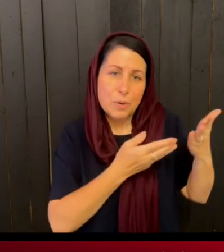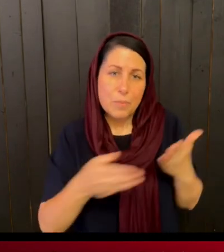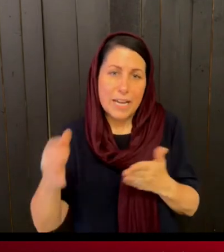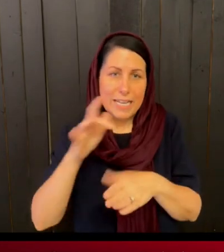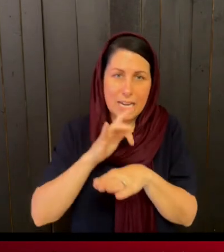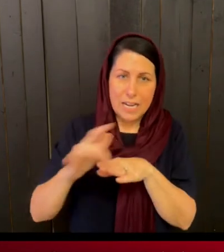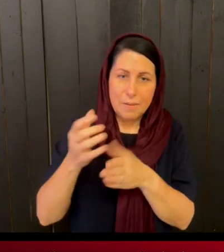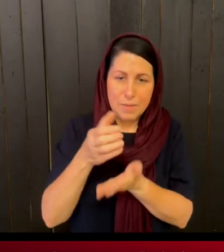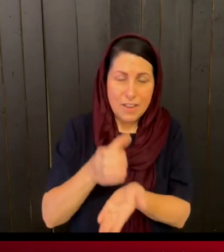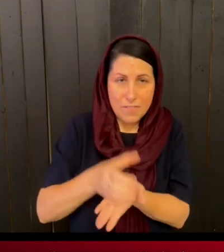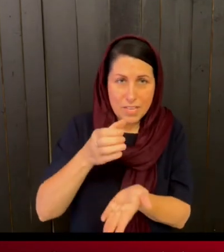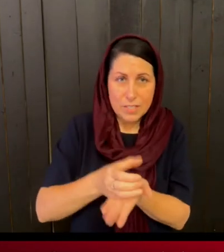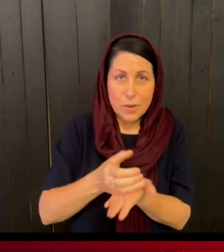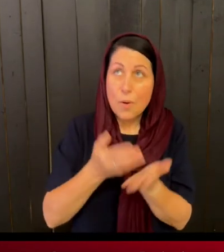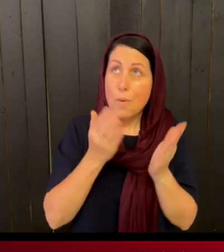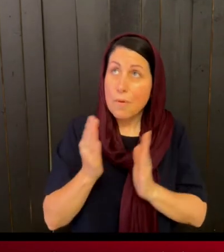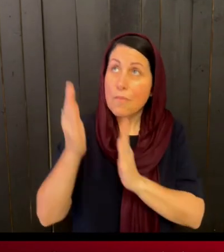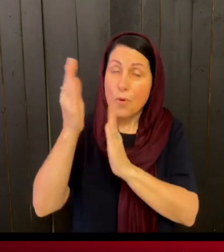later.